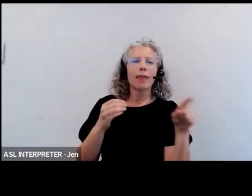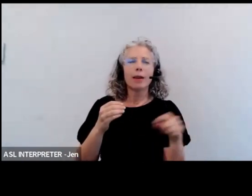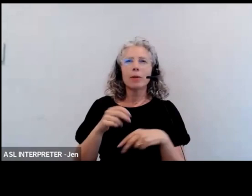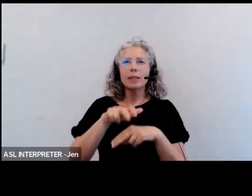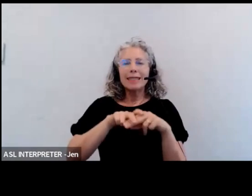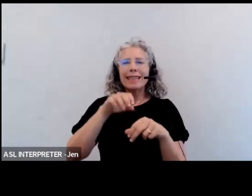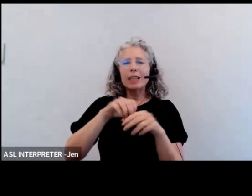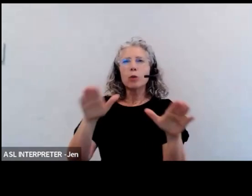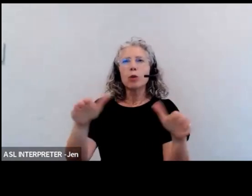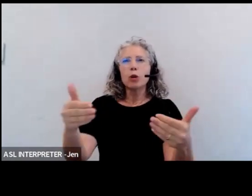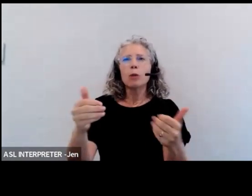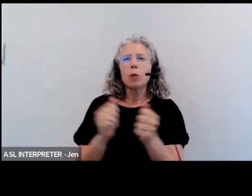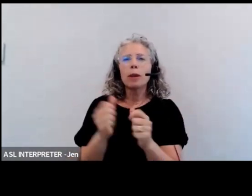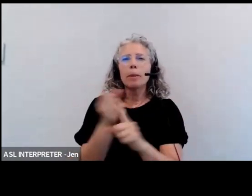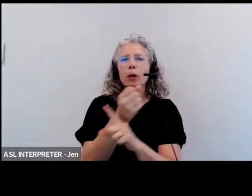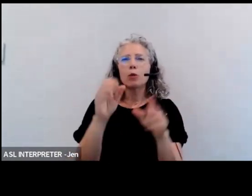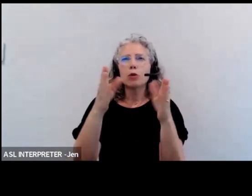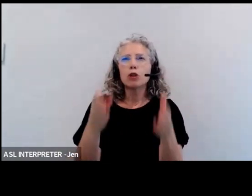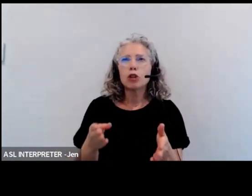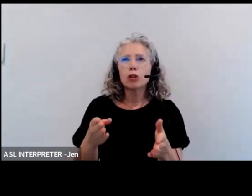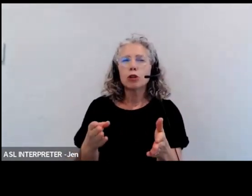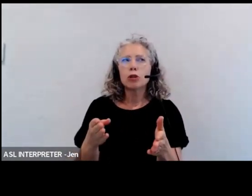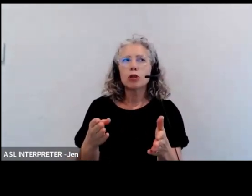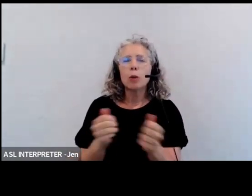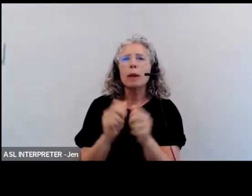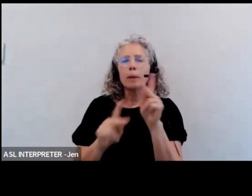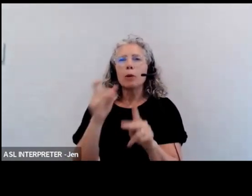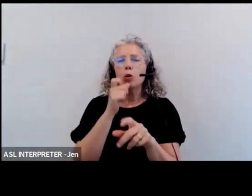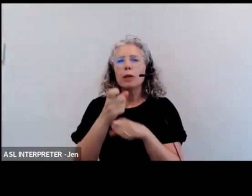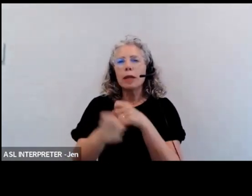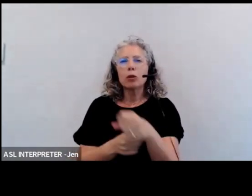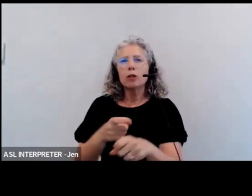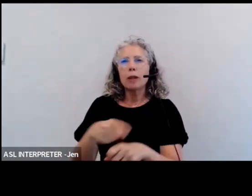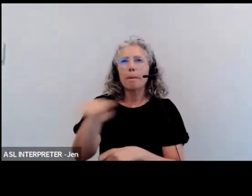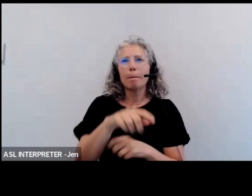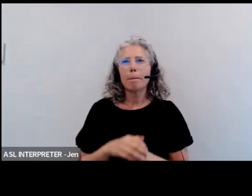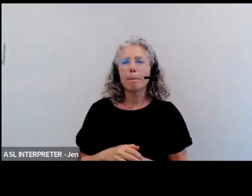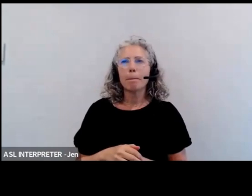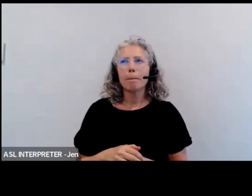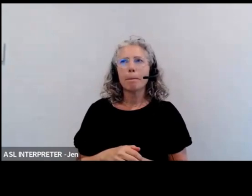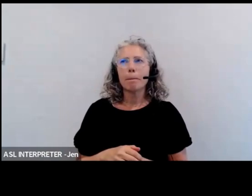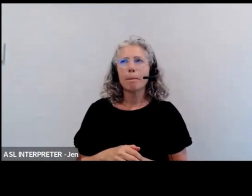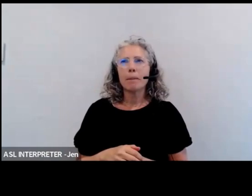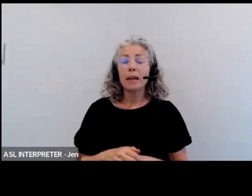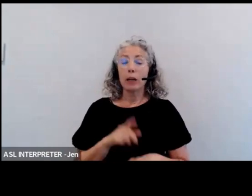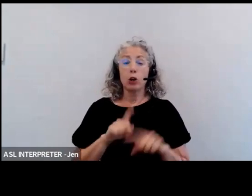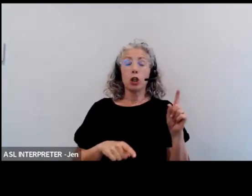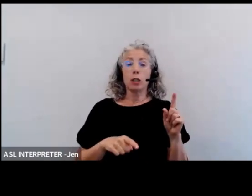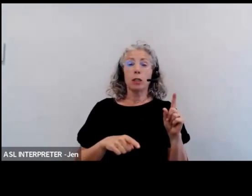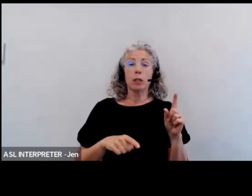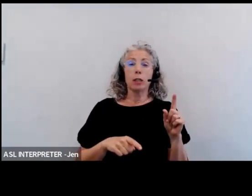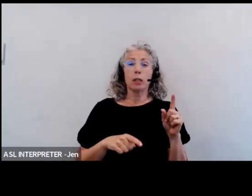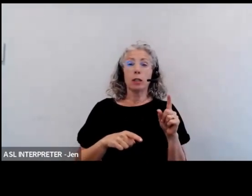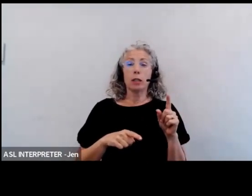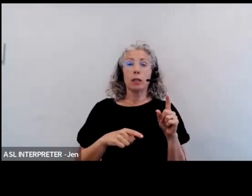in the room with their abusers, with the people who terrorized them. not being able to call it out, not being able